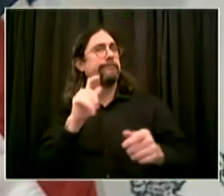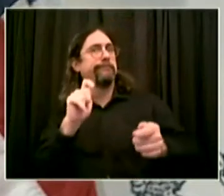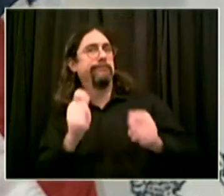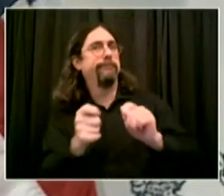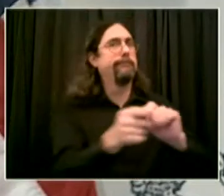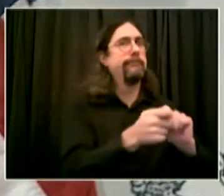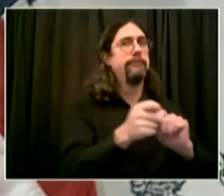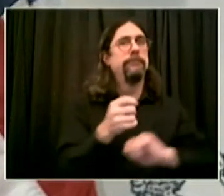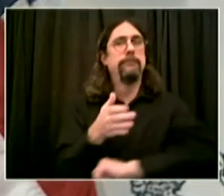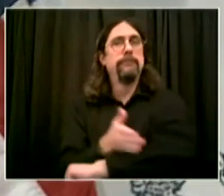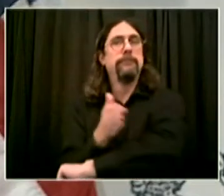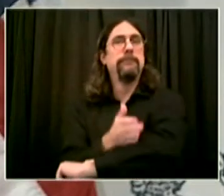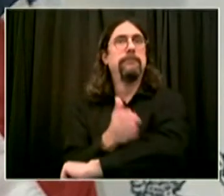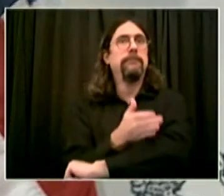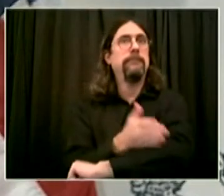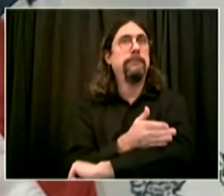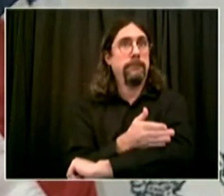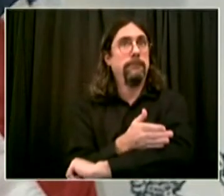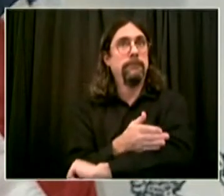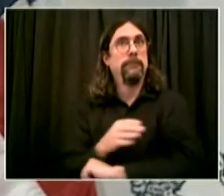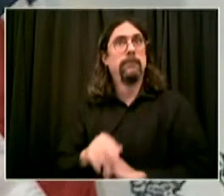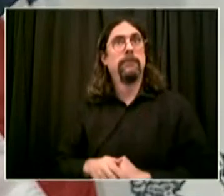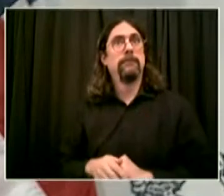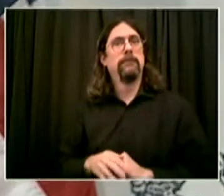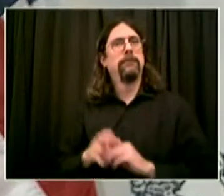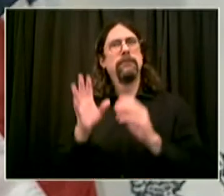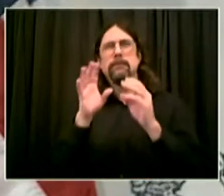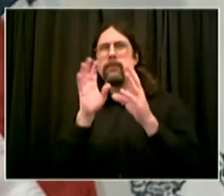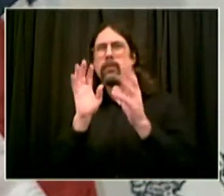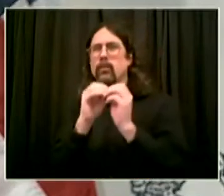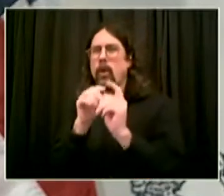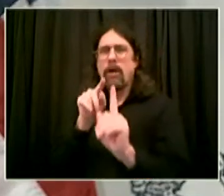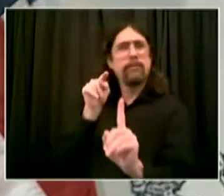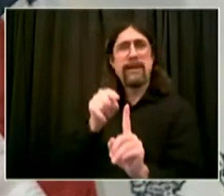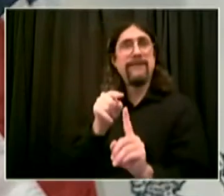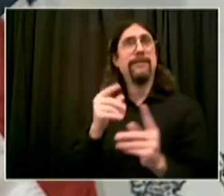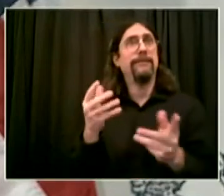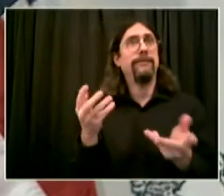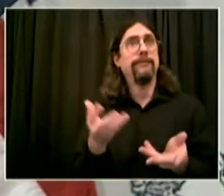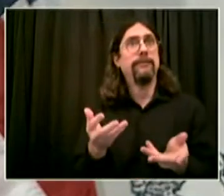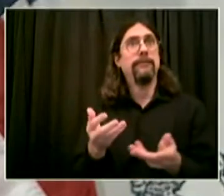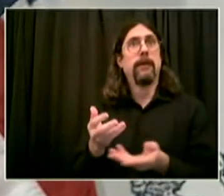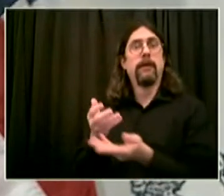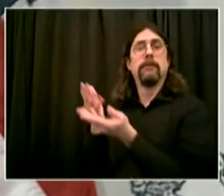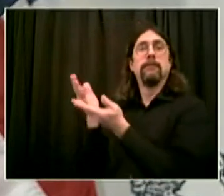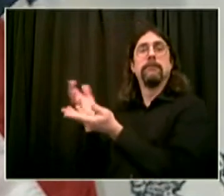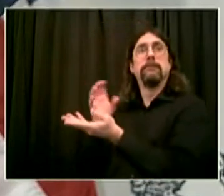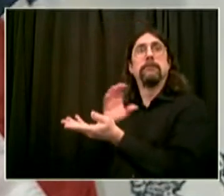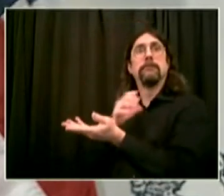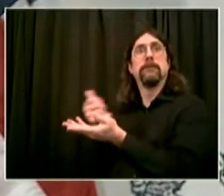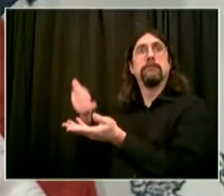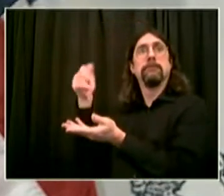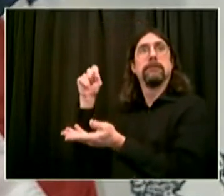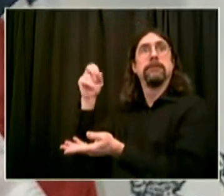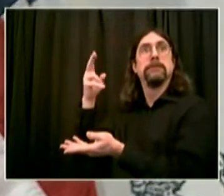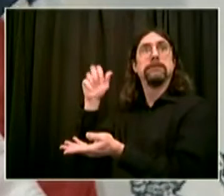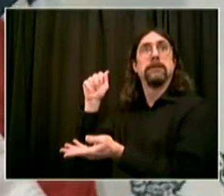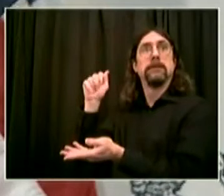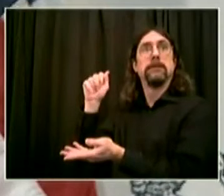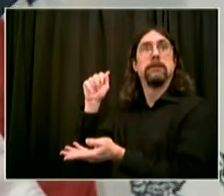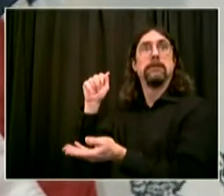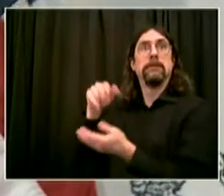do. We've been real honest. And the DOI report, Jake, I really respect your reporting. And I also would say clearly you